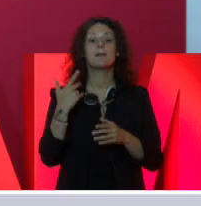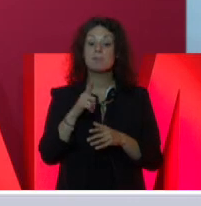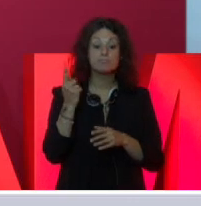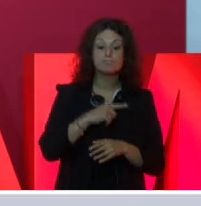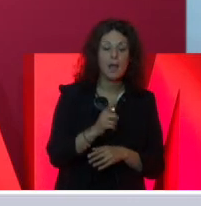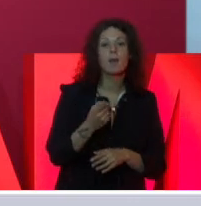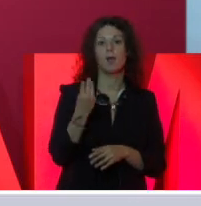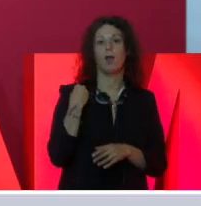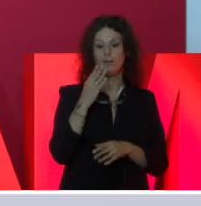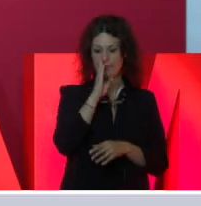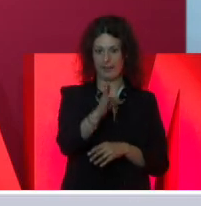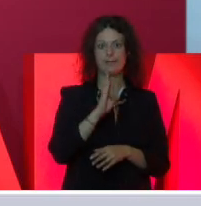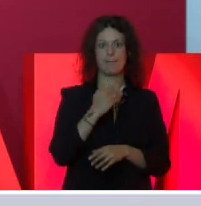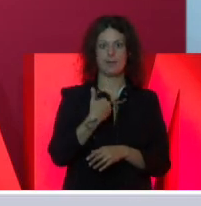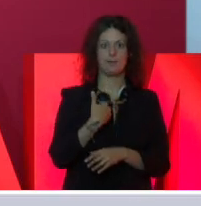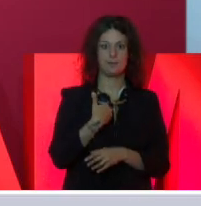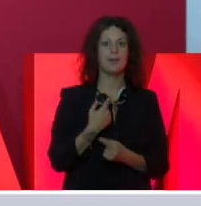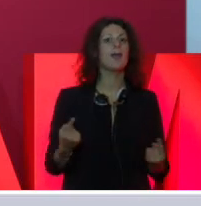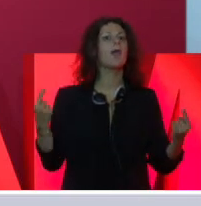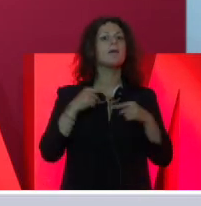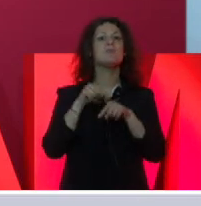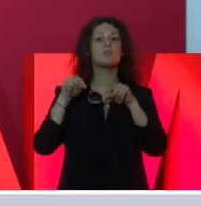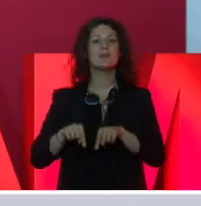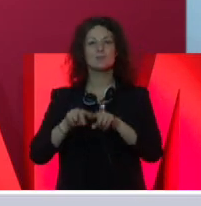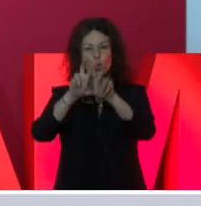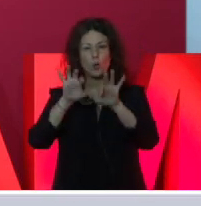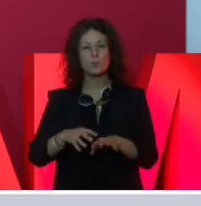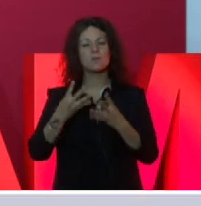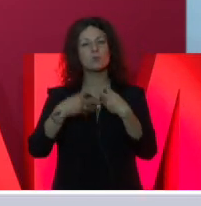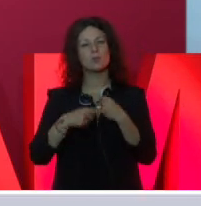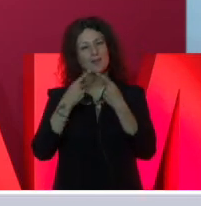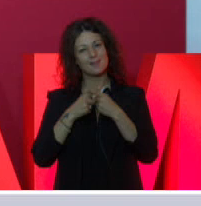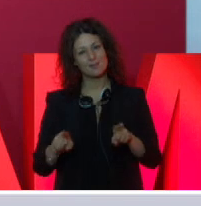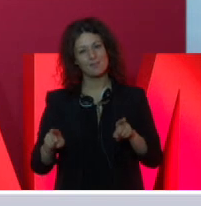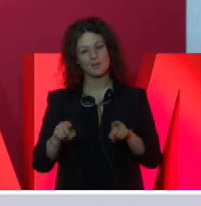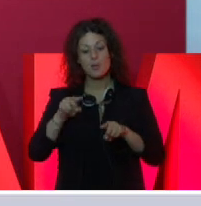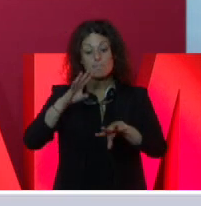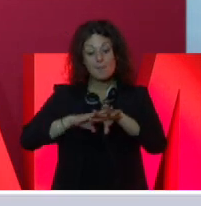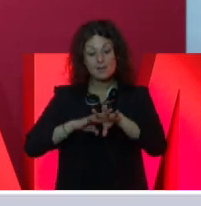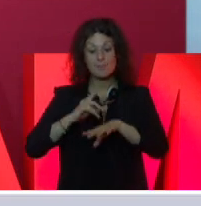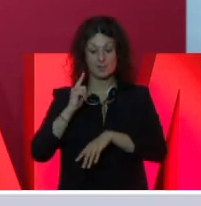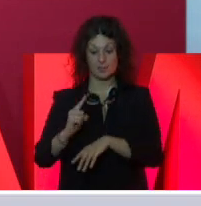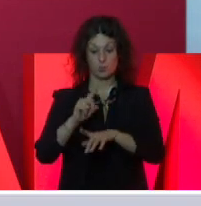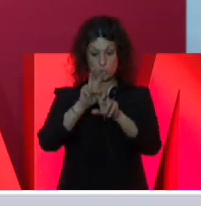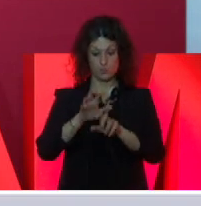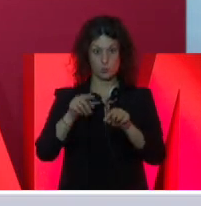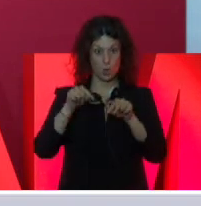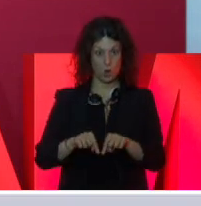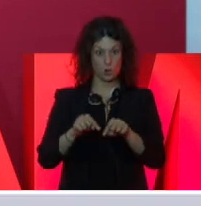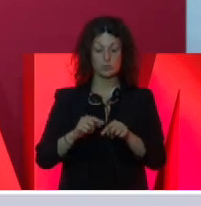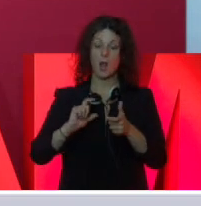learn them from examples. You have a need to validate them to understand how they work. This is